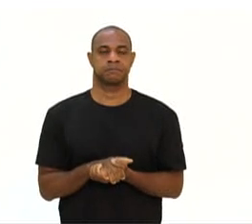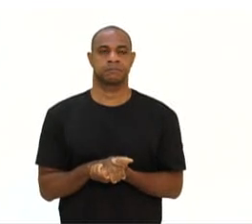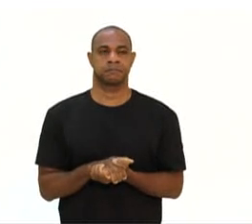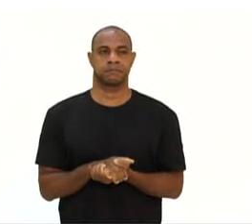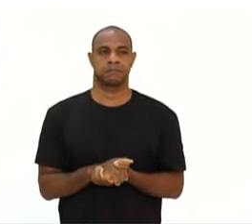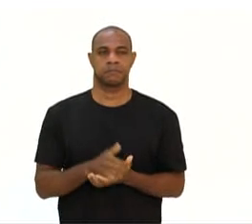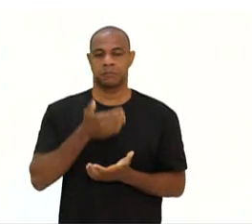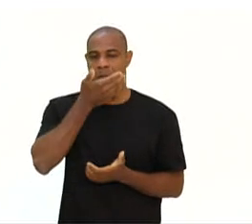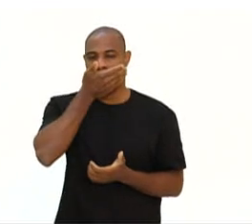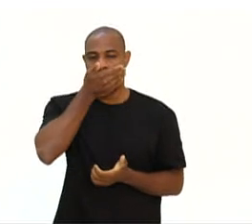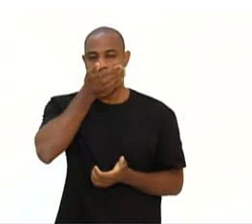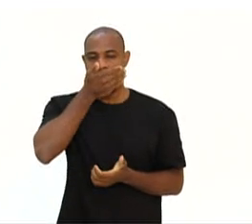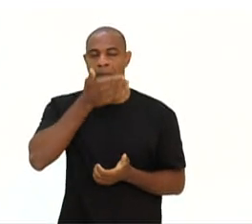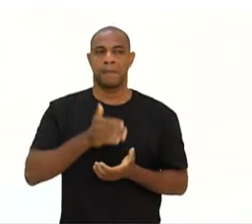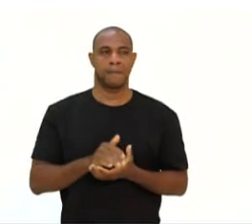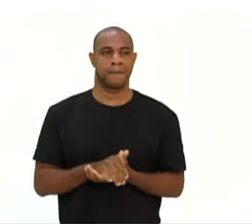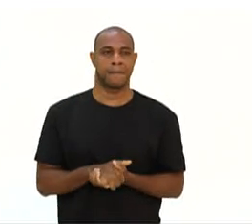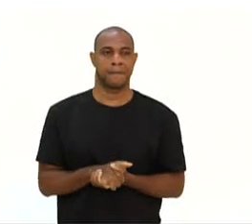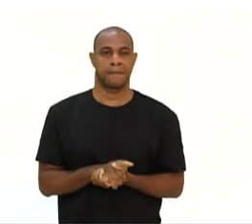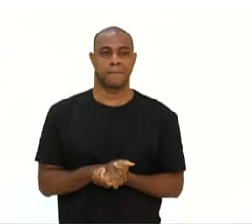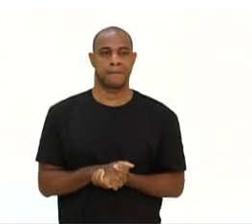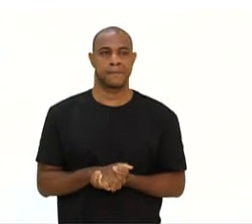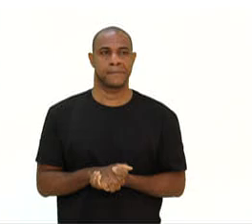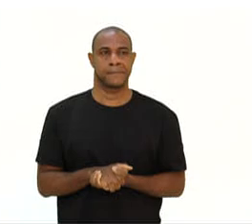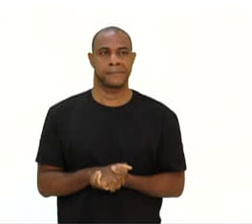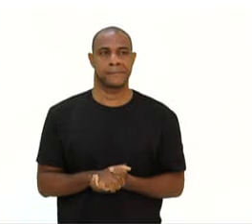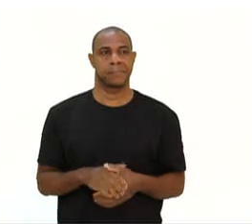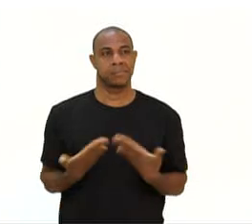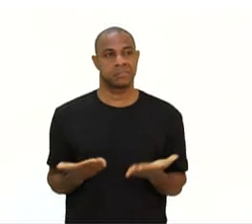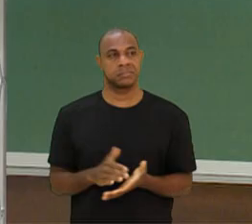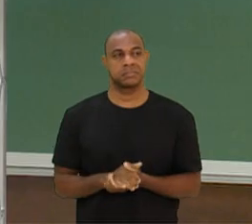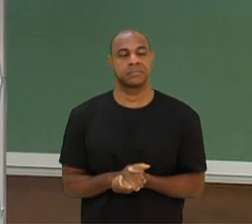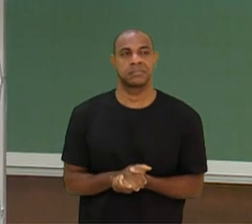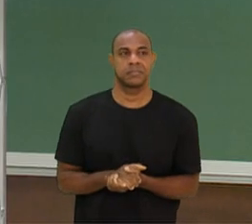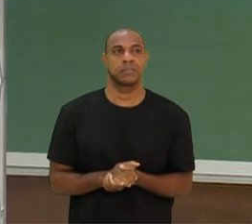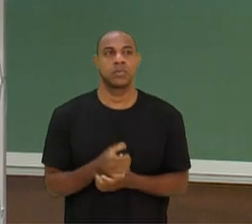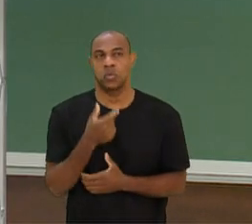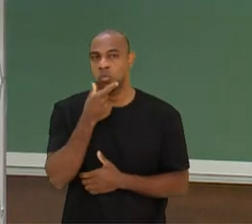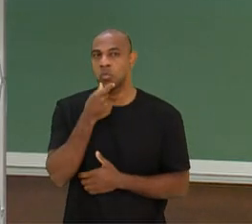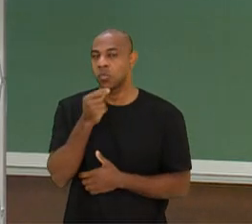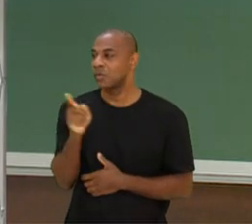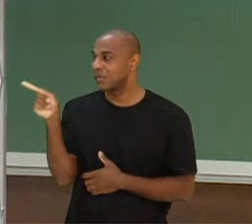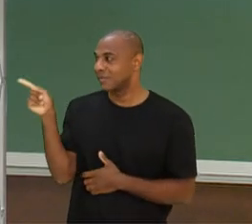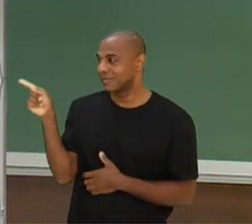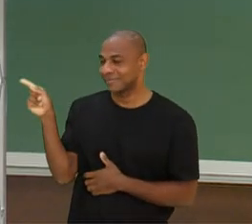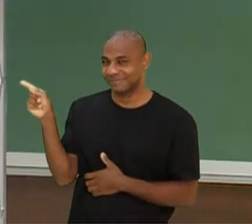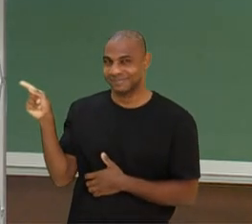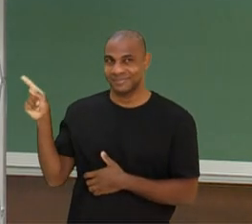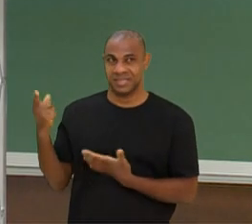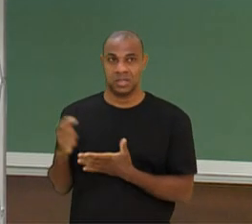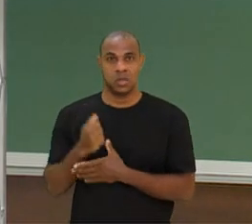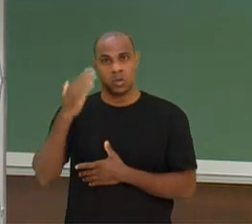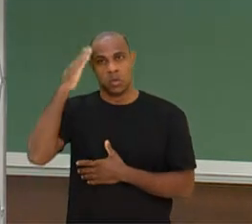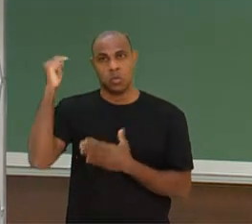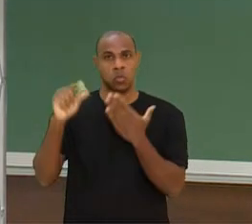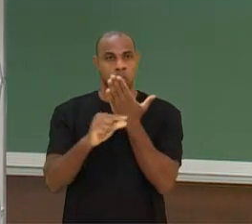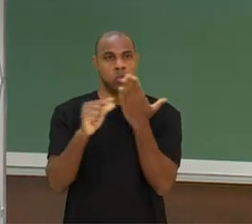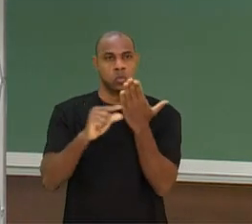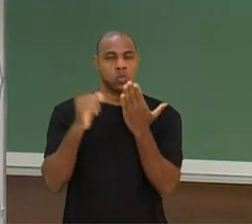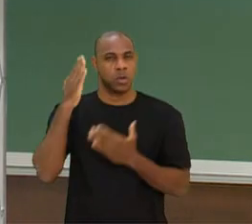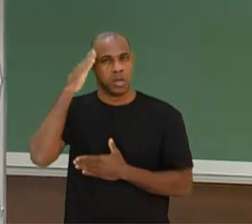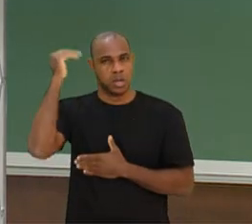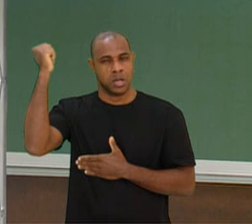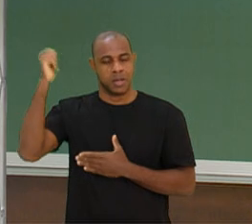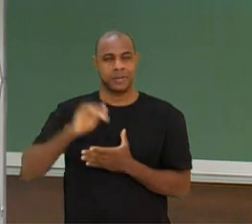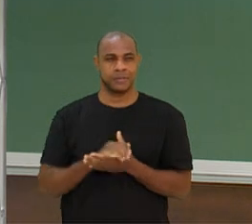social, economic, and political justice. Então, Langston Hughes é um dos autores americanos ou